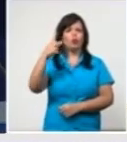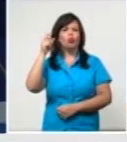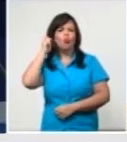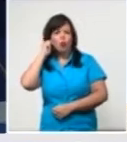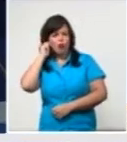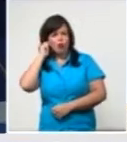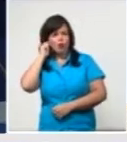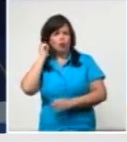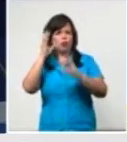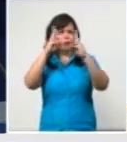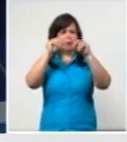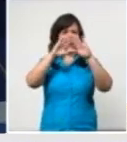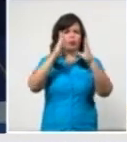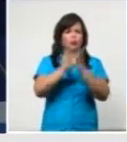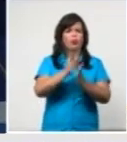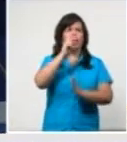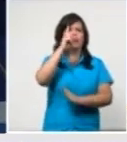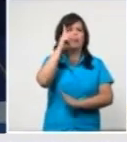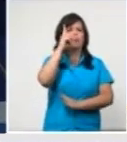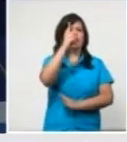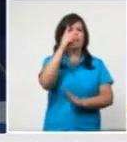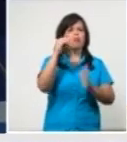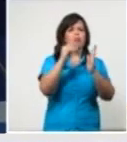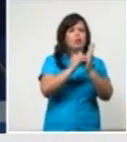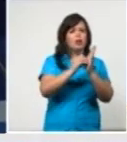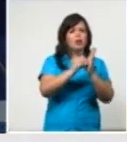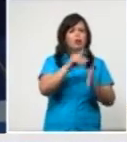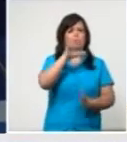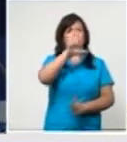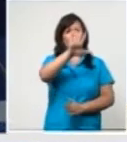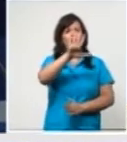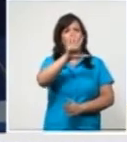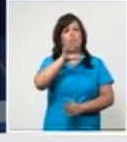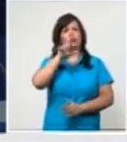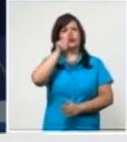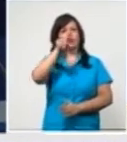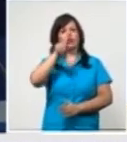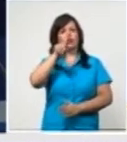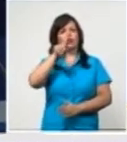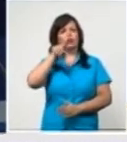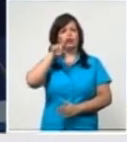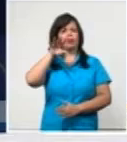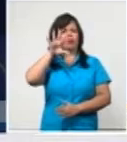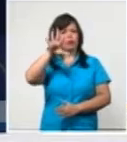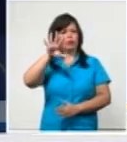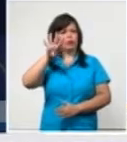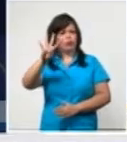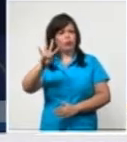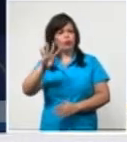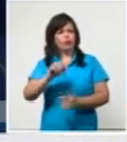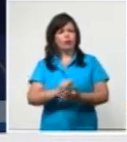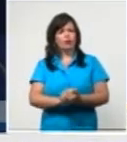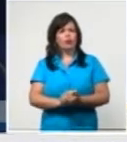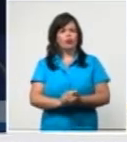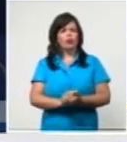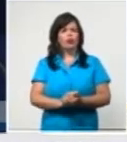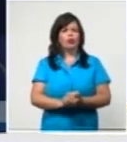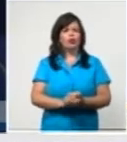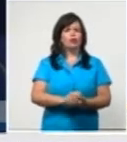7.05%. 2 of the cases are female, 2 are male, for a cumulative of